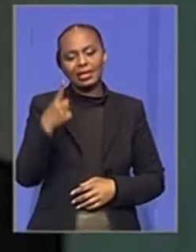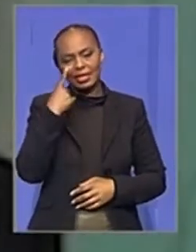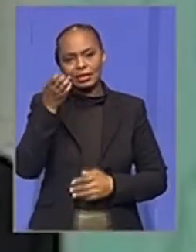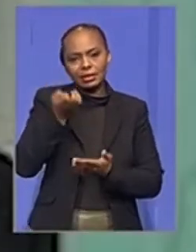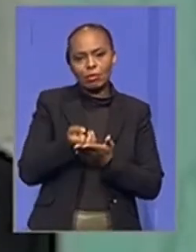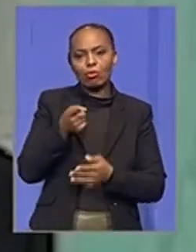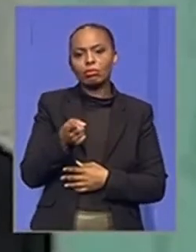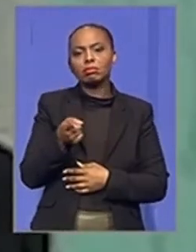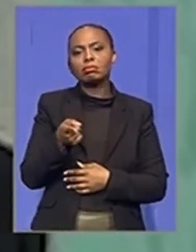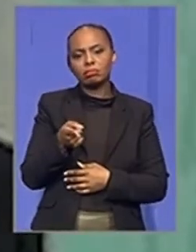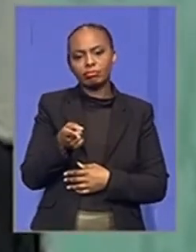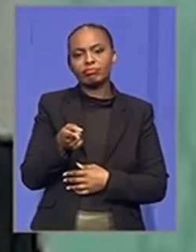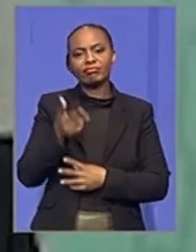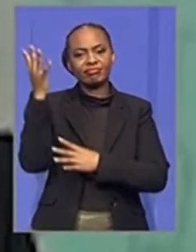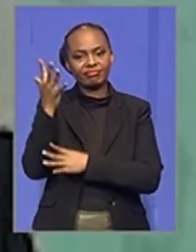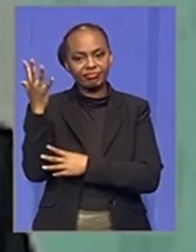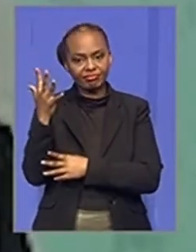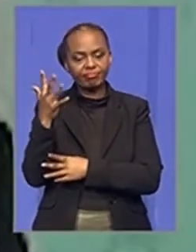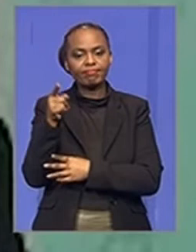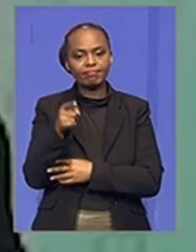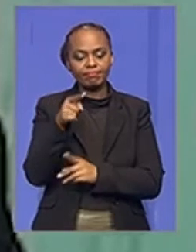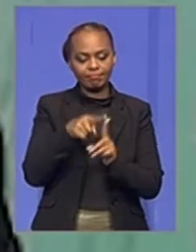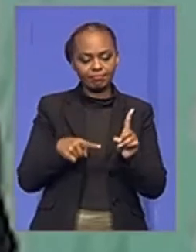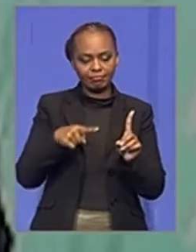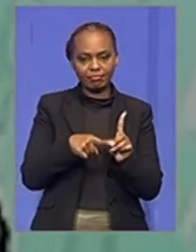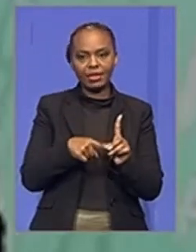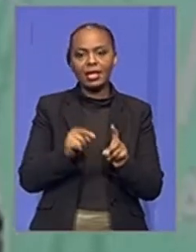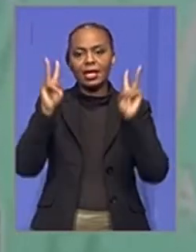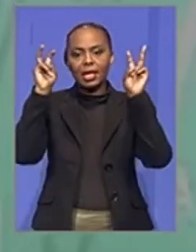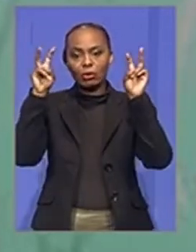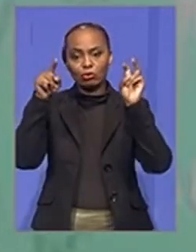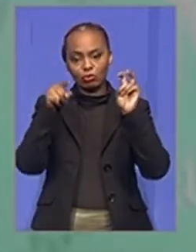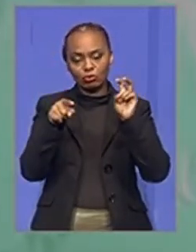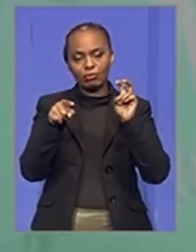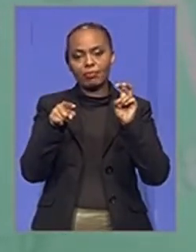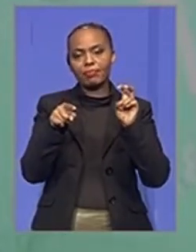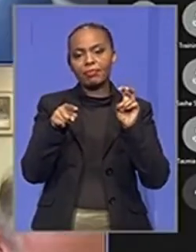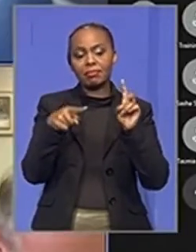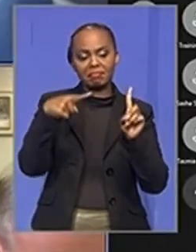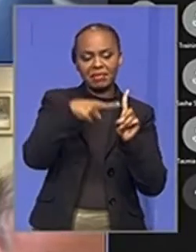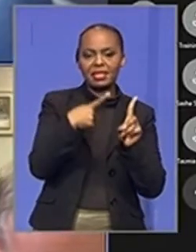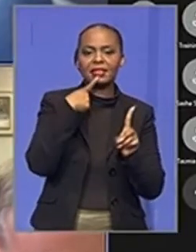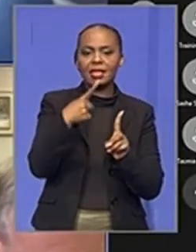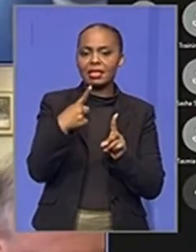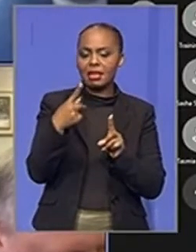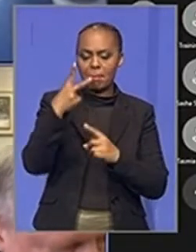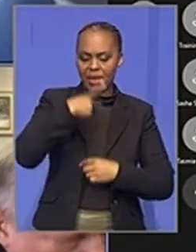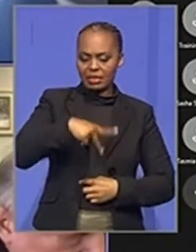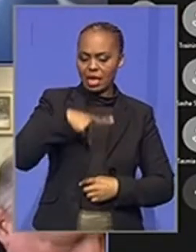the statement that she made relating to this matter is that she was not personally